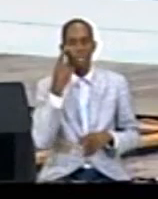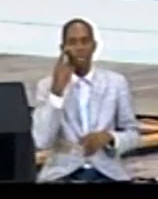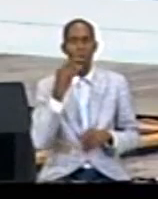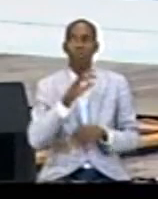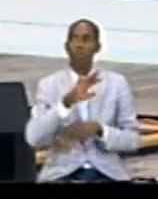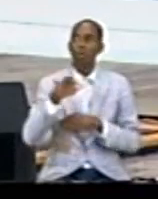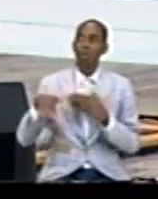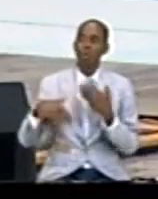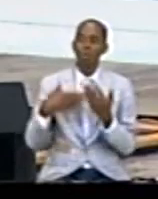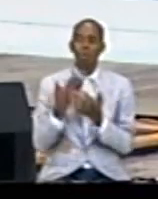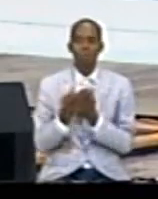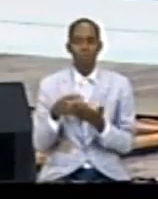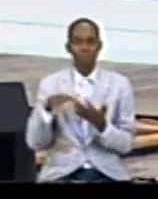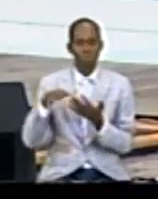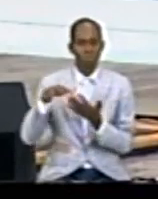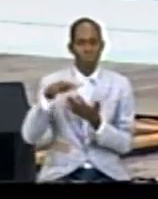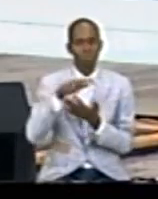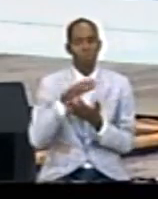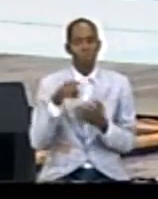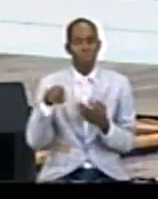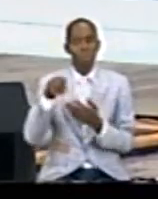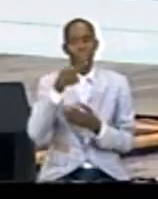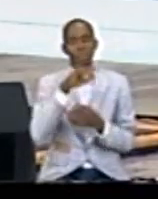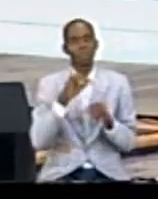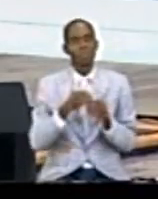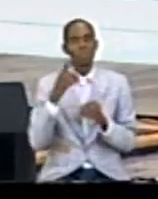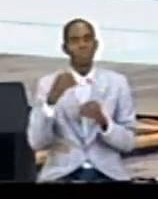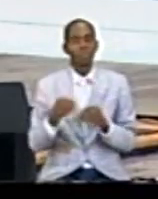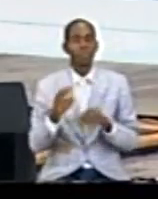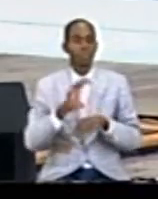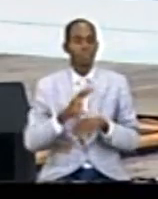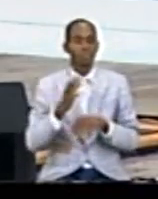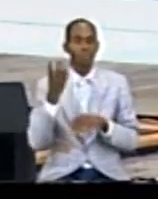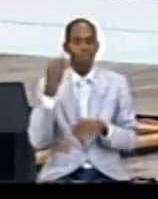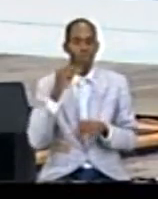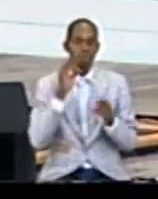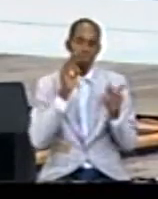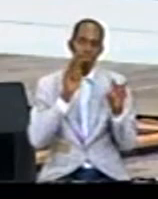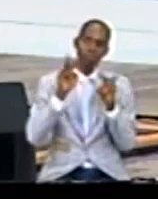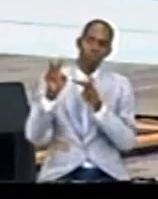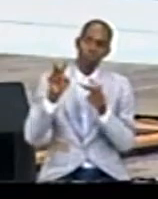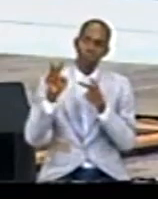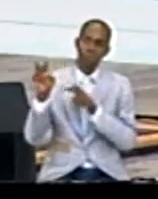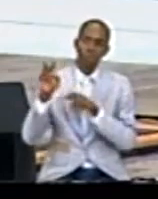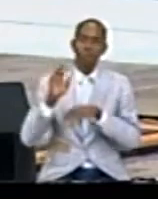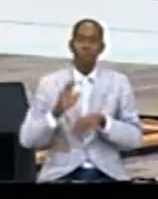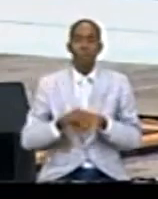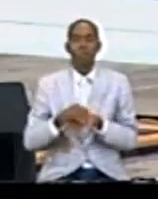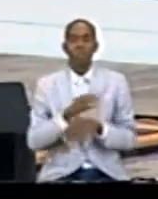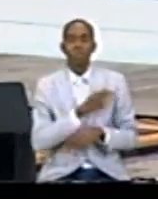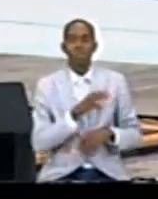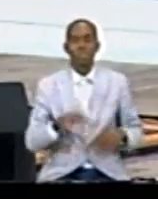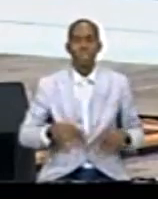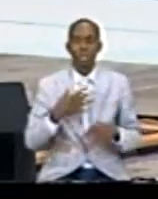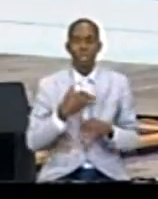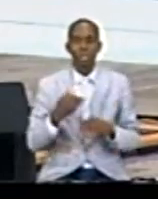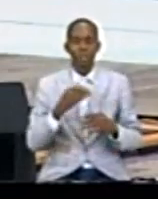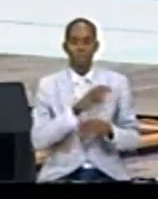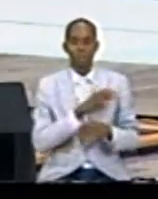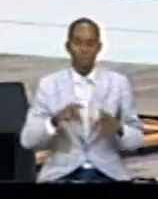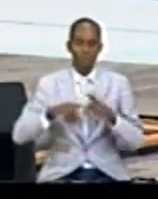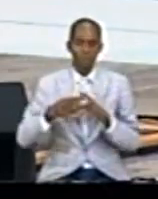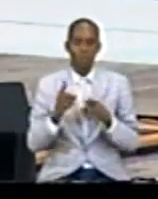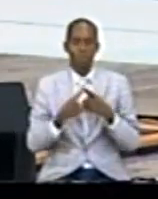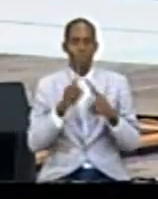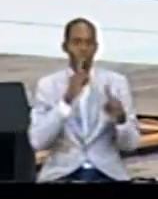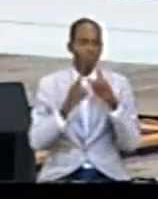them that were in the synagogue were fastened on him. And he began to say unto them, and